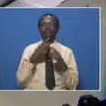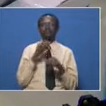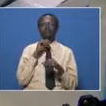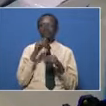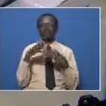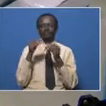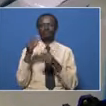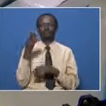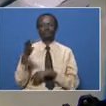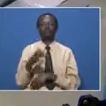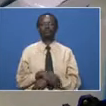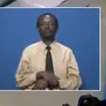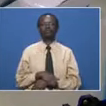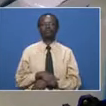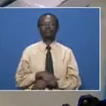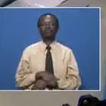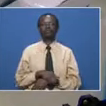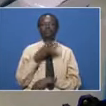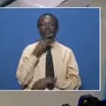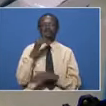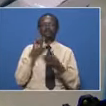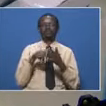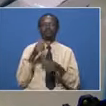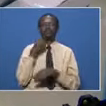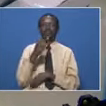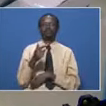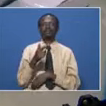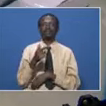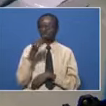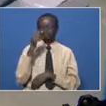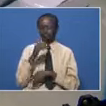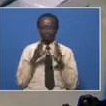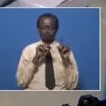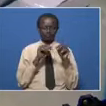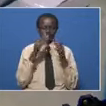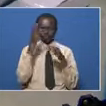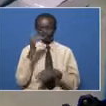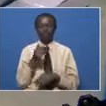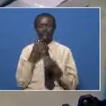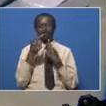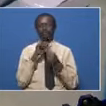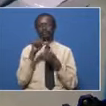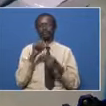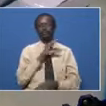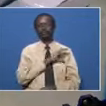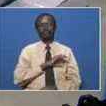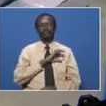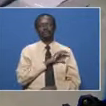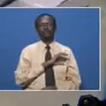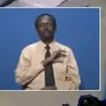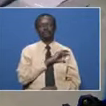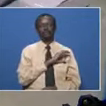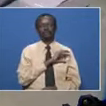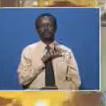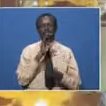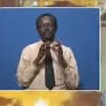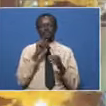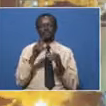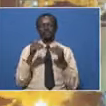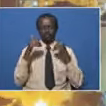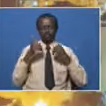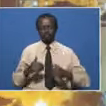But let's not go there because I think, as I say, no, because we're talking about character at the end of the day. Yeah, you know, this is a character of a person, and the